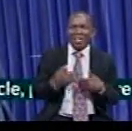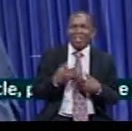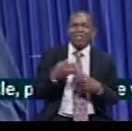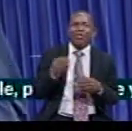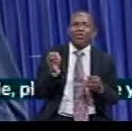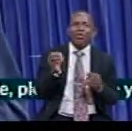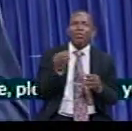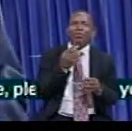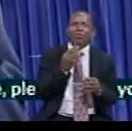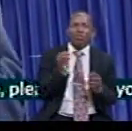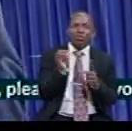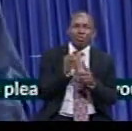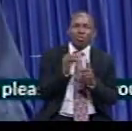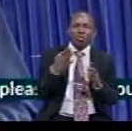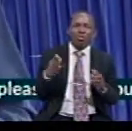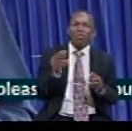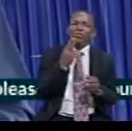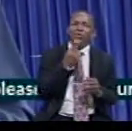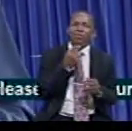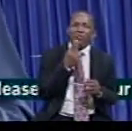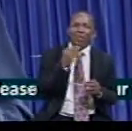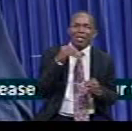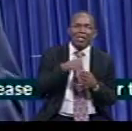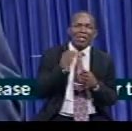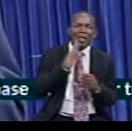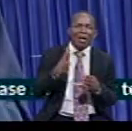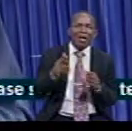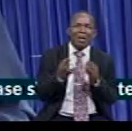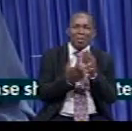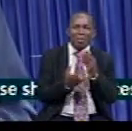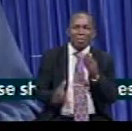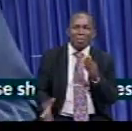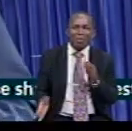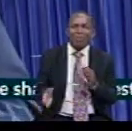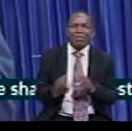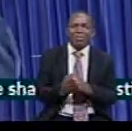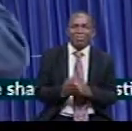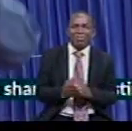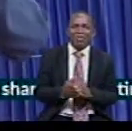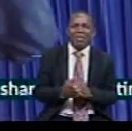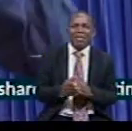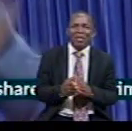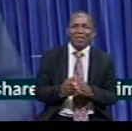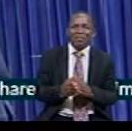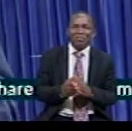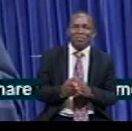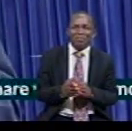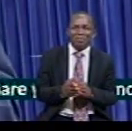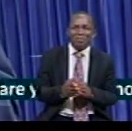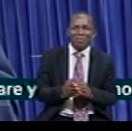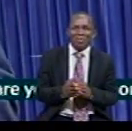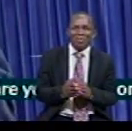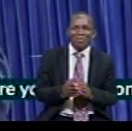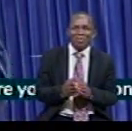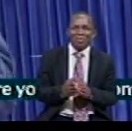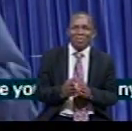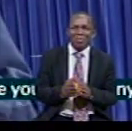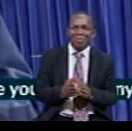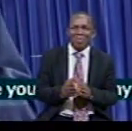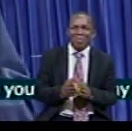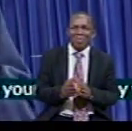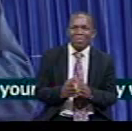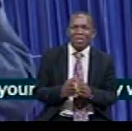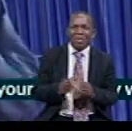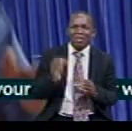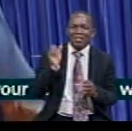7 years, and wonderfully, miraculously, through GCK, our sister